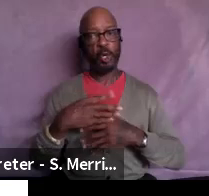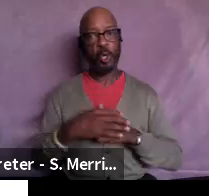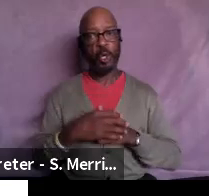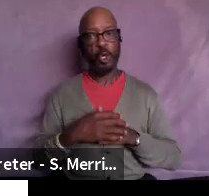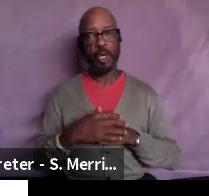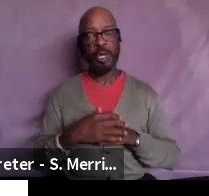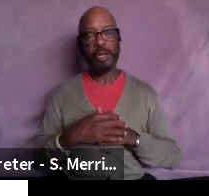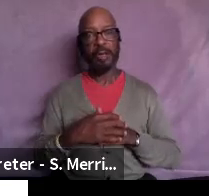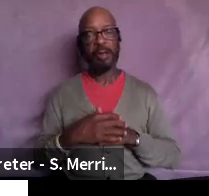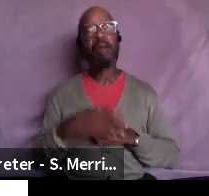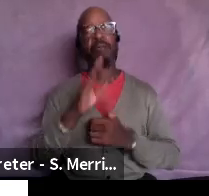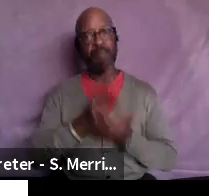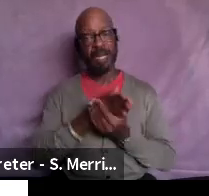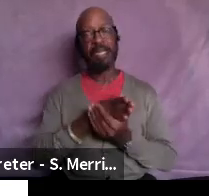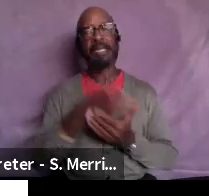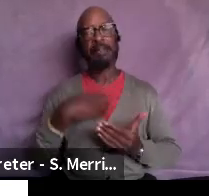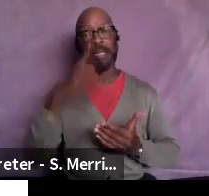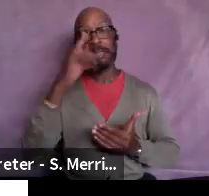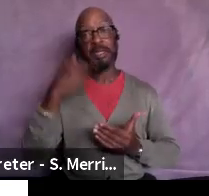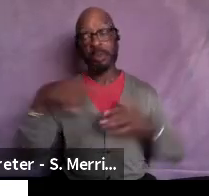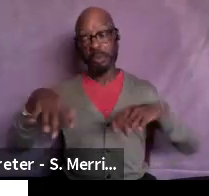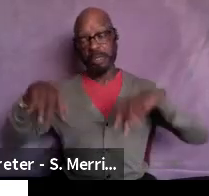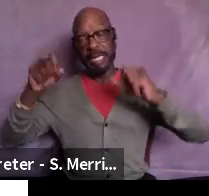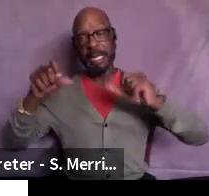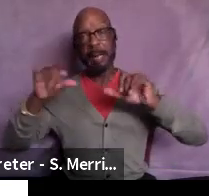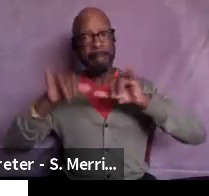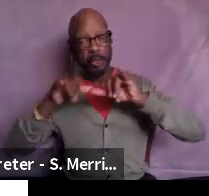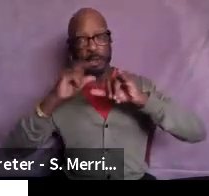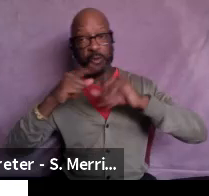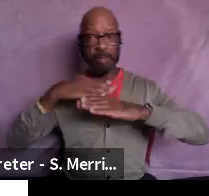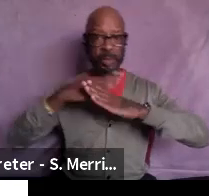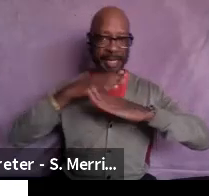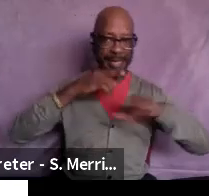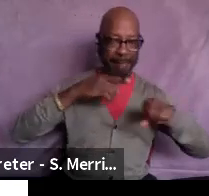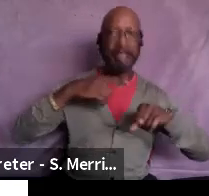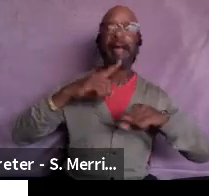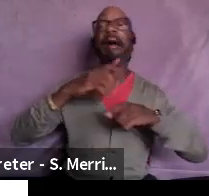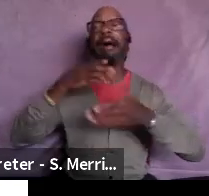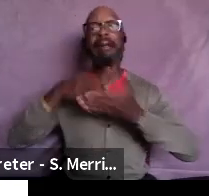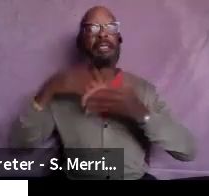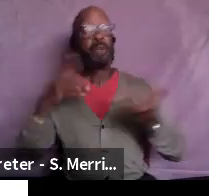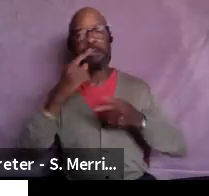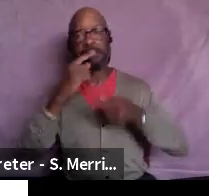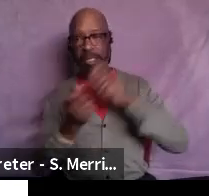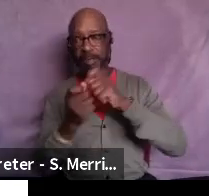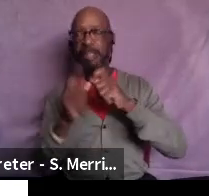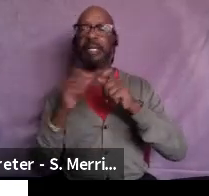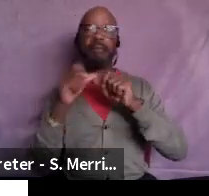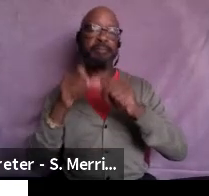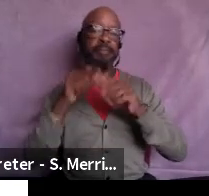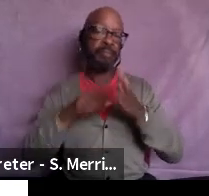filing a complaint with us, because we will take measures to protect them against retaliation. And we will further investigate any concerns about